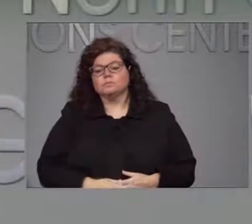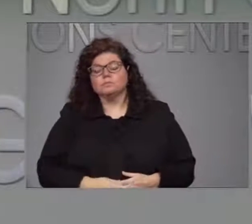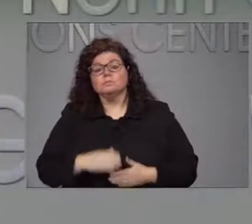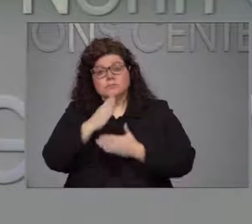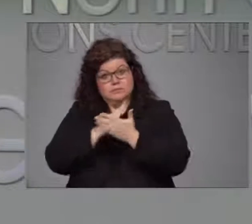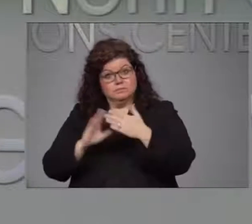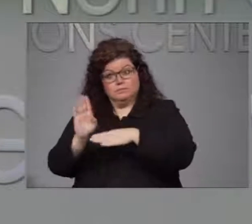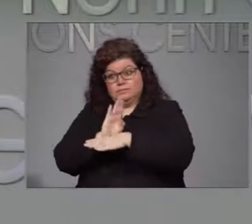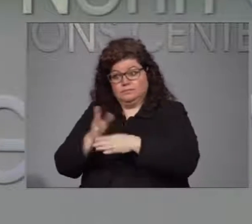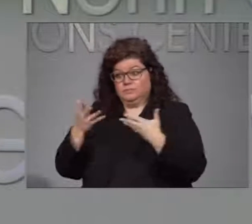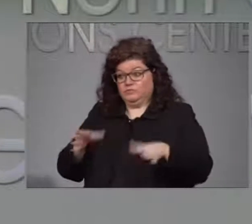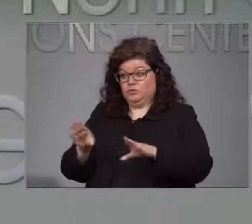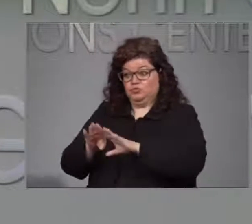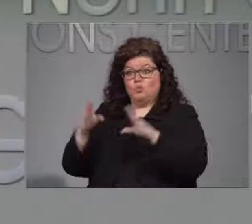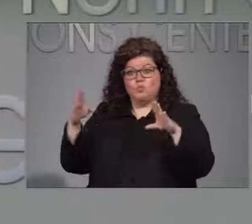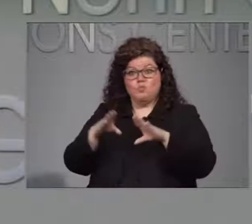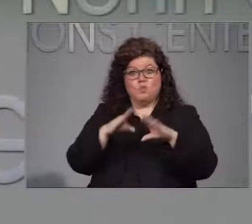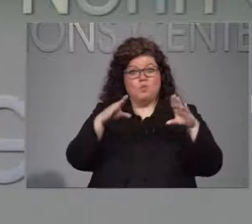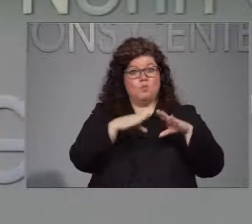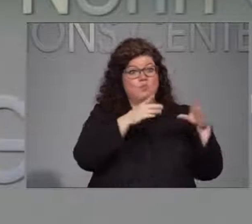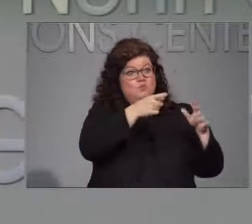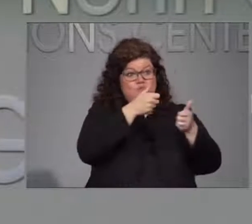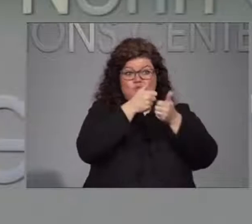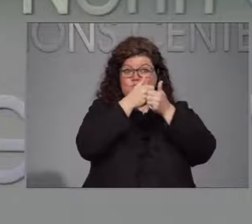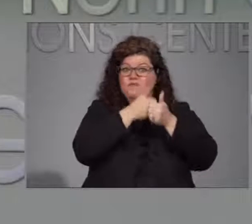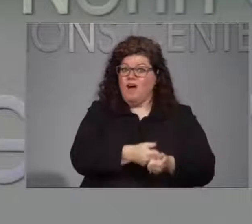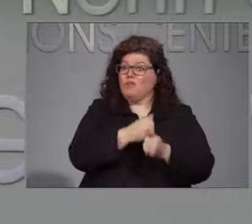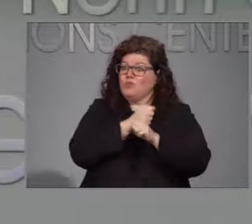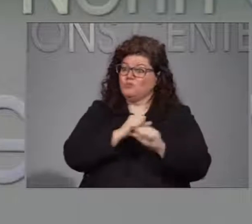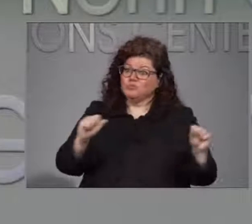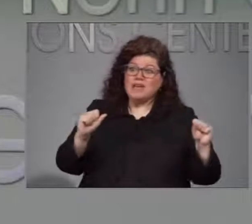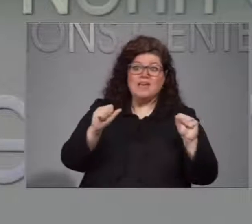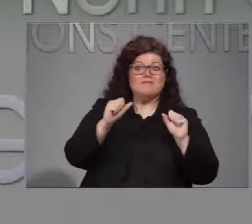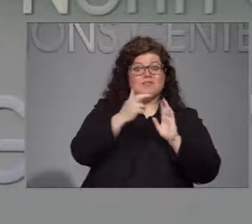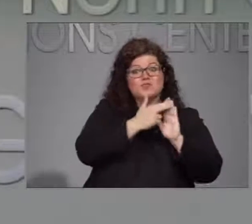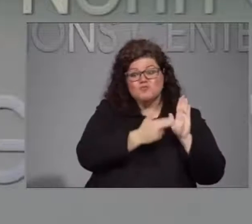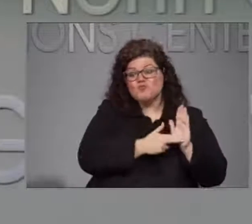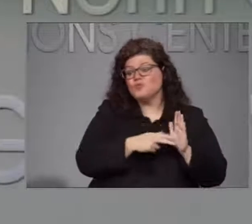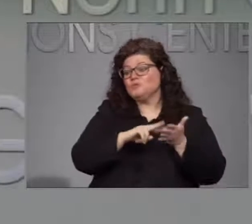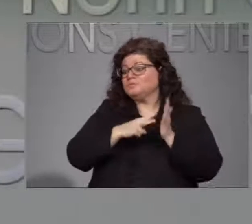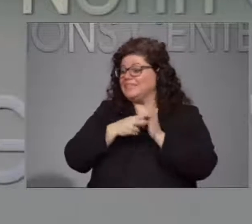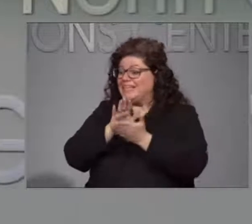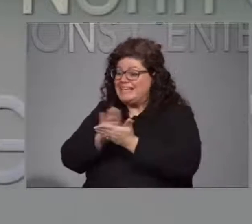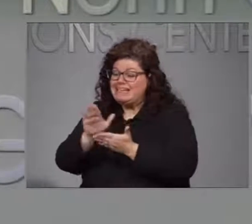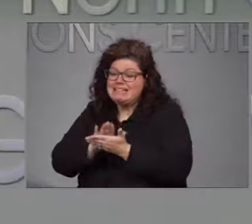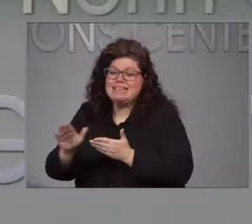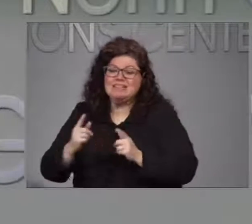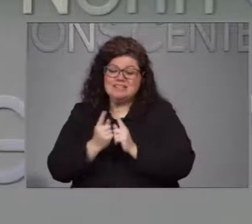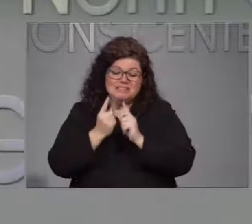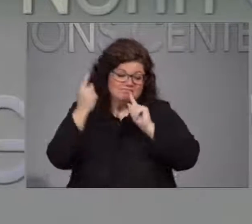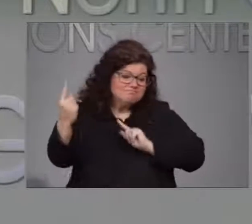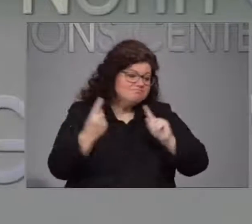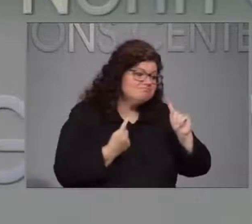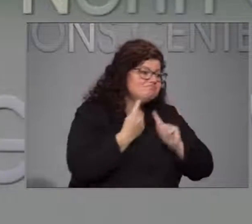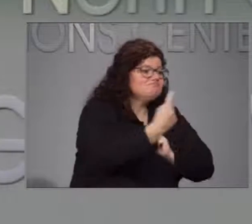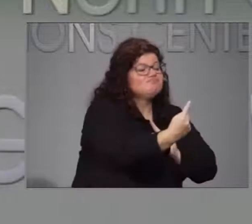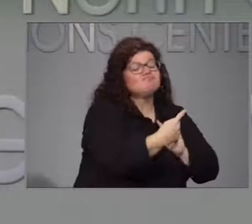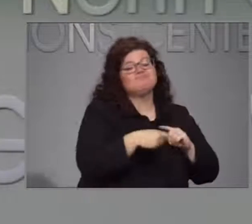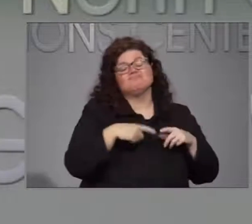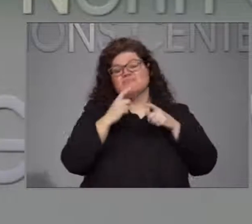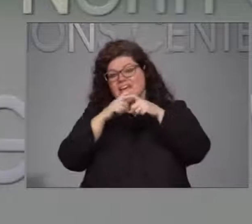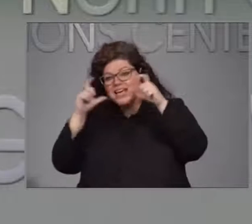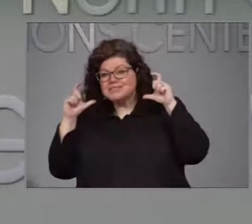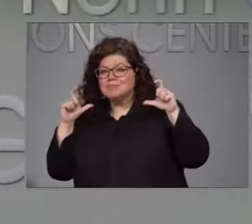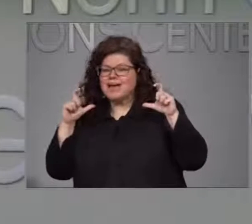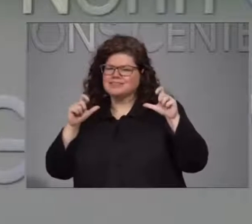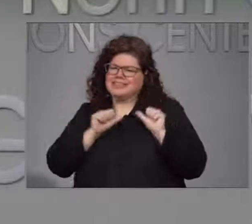new safety rules, thank you for the extra work that you're doing to clean and distance for your customers and wear a face covering. Keep up